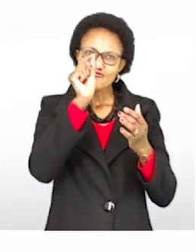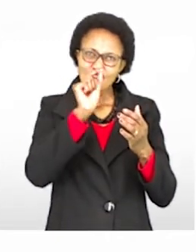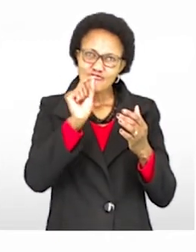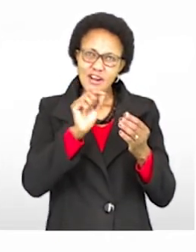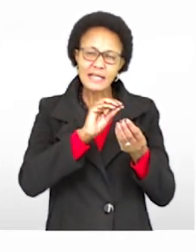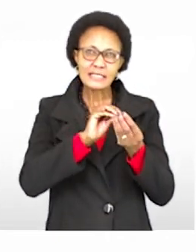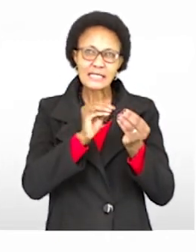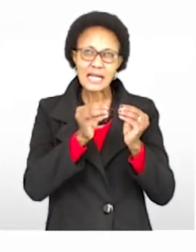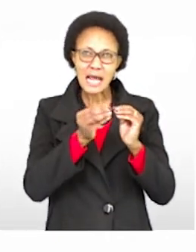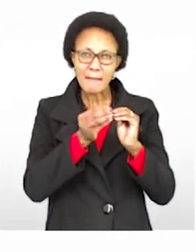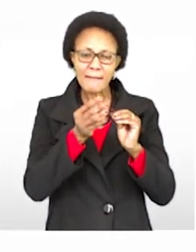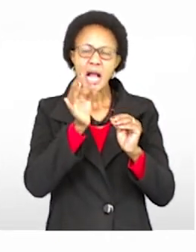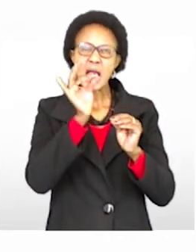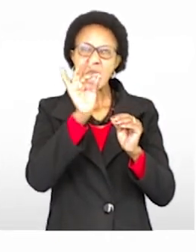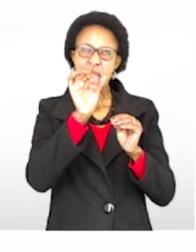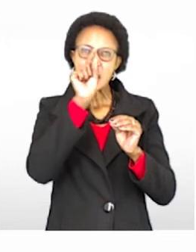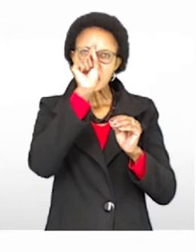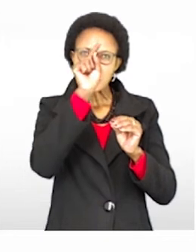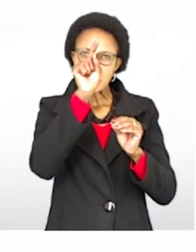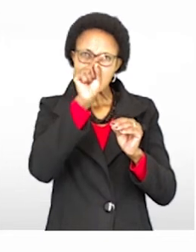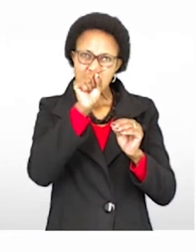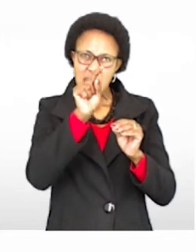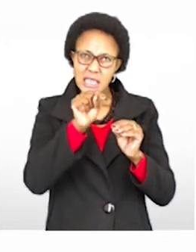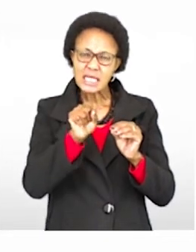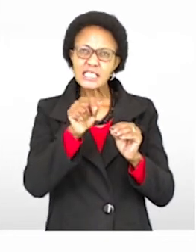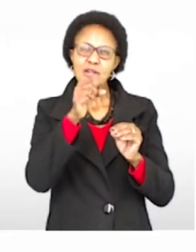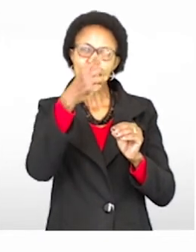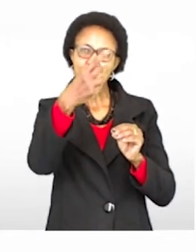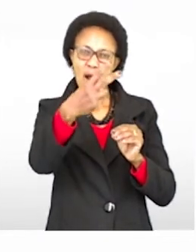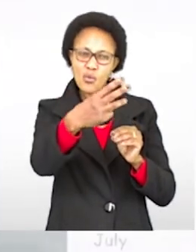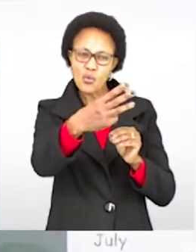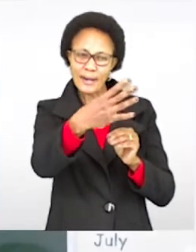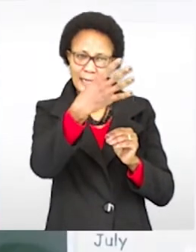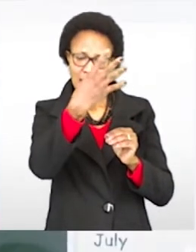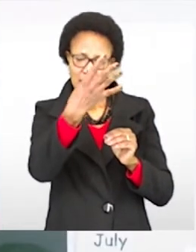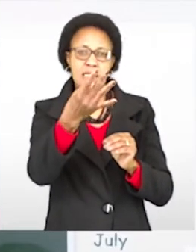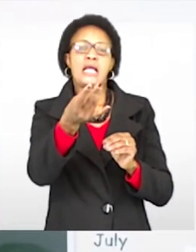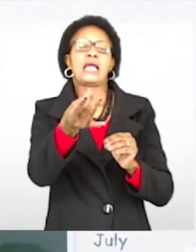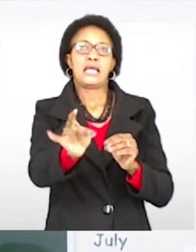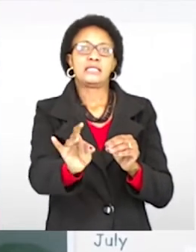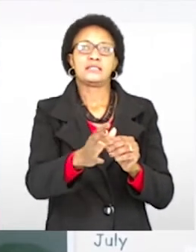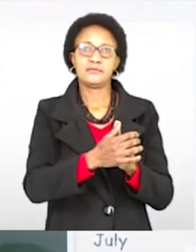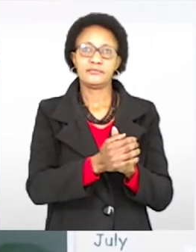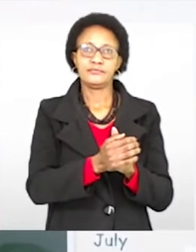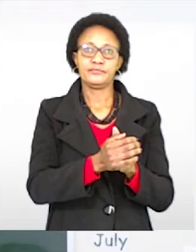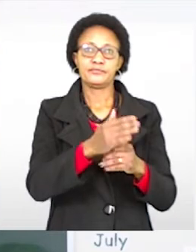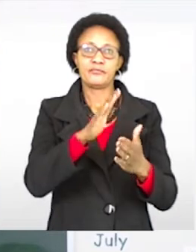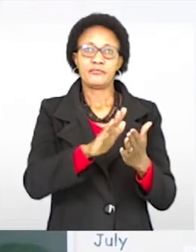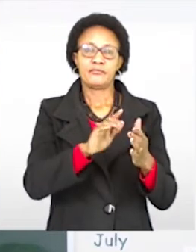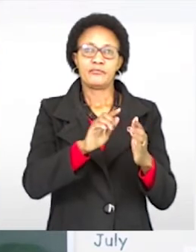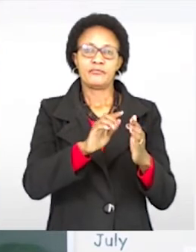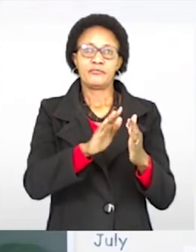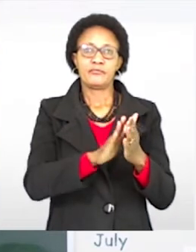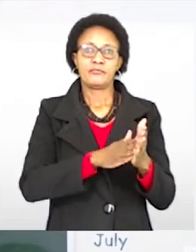to trace and count up to the number 8. So let's take a look at the board. On the board, I have the